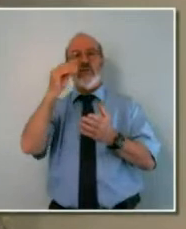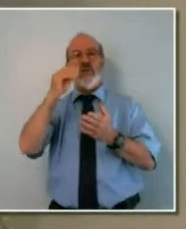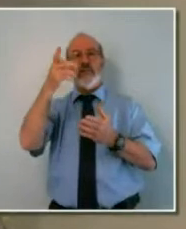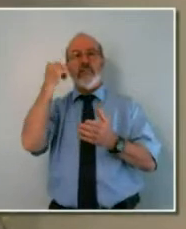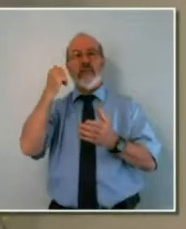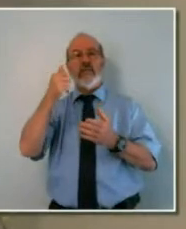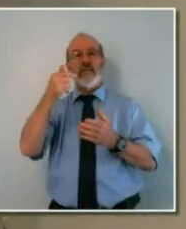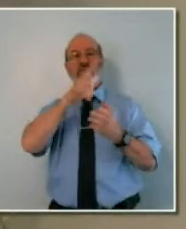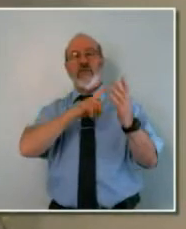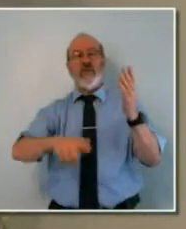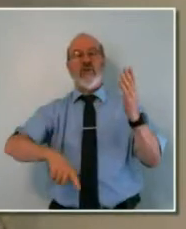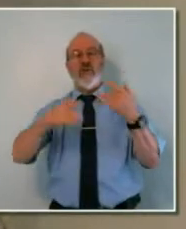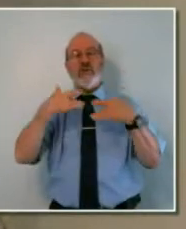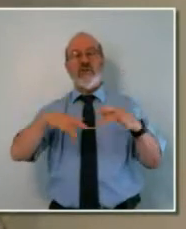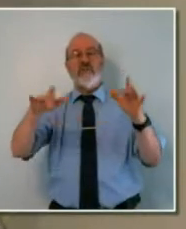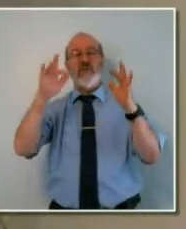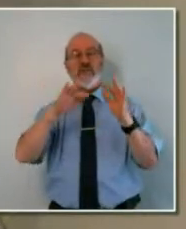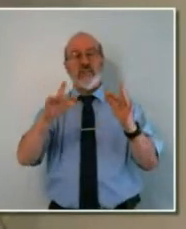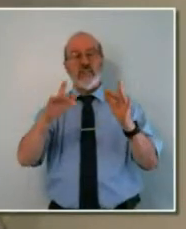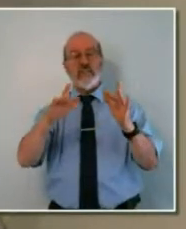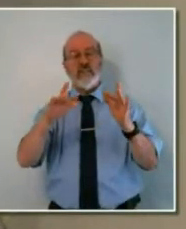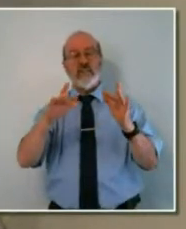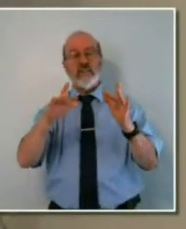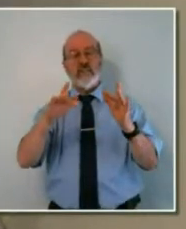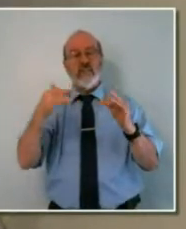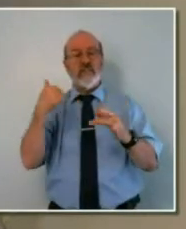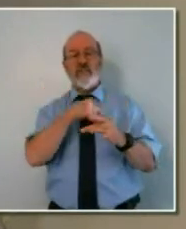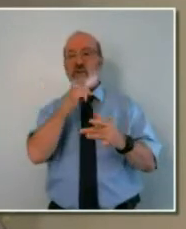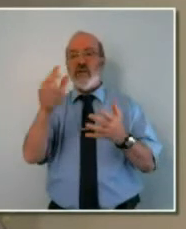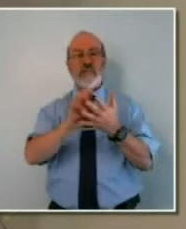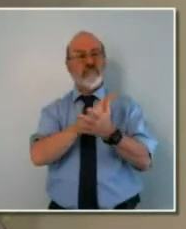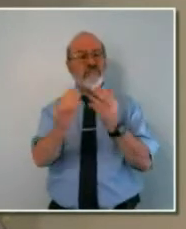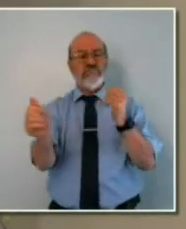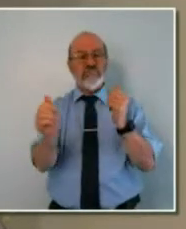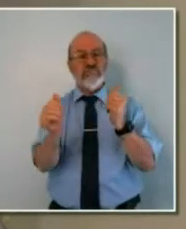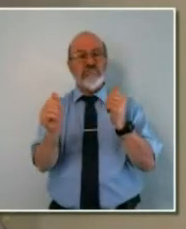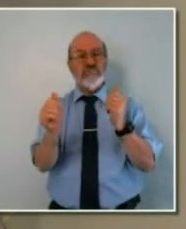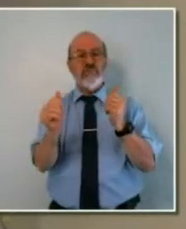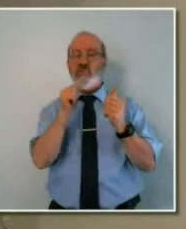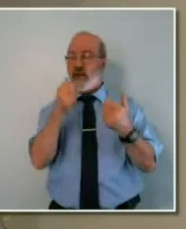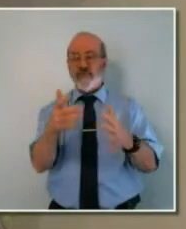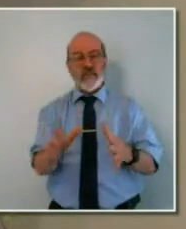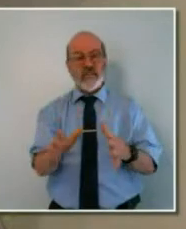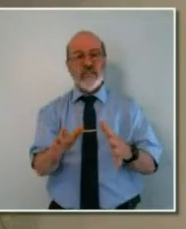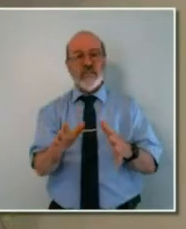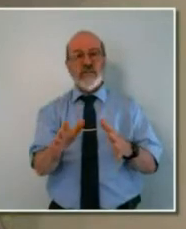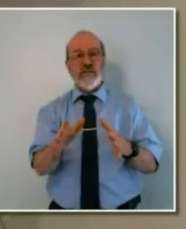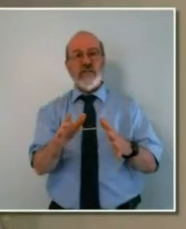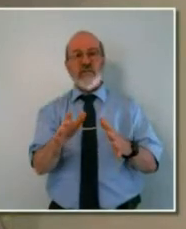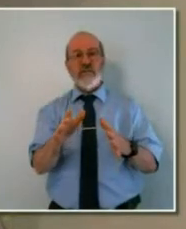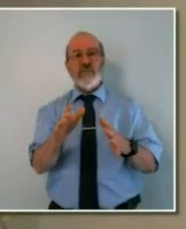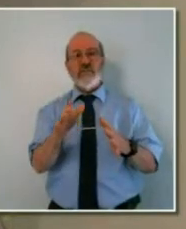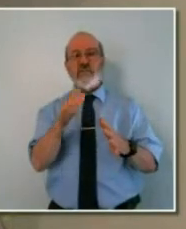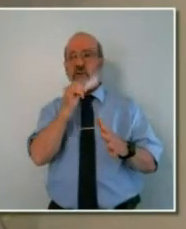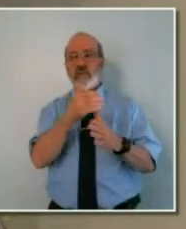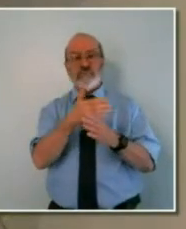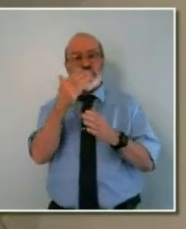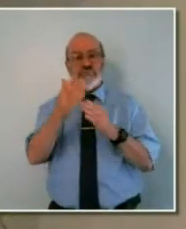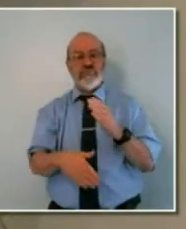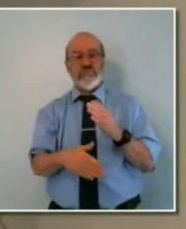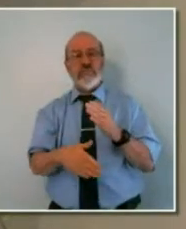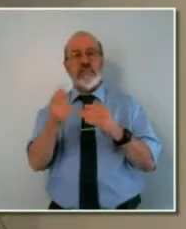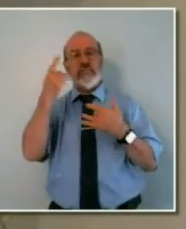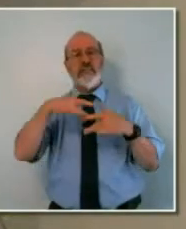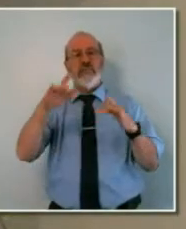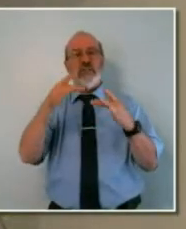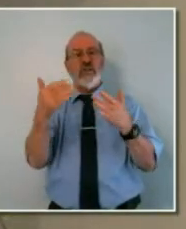Lord's mercies that we are not consumed, we're not finished, we're not brought to an end. His mercies are new